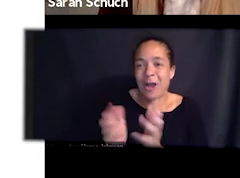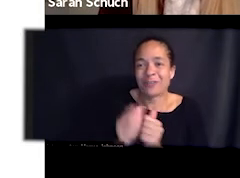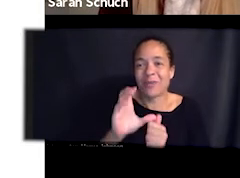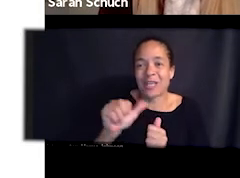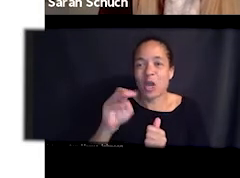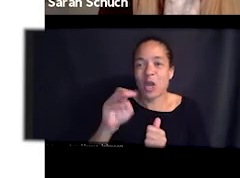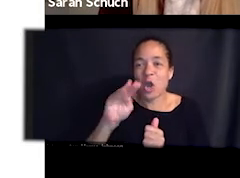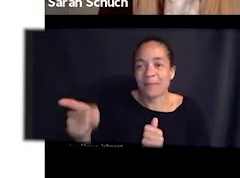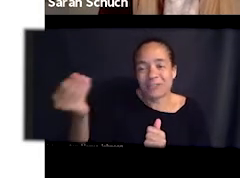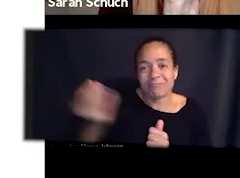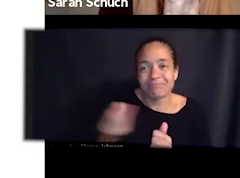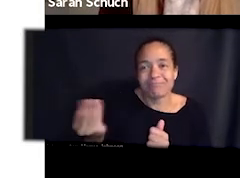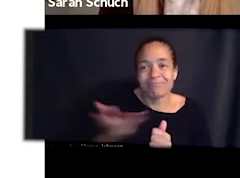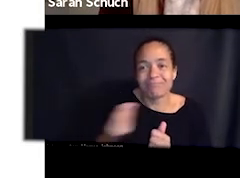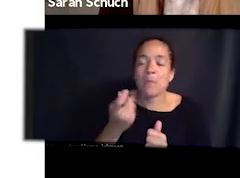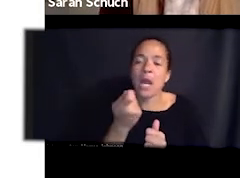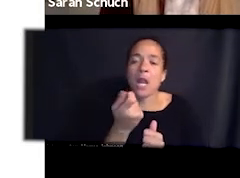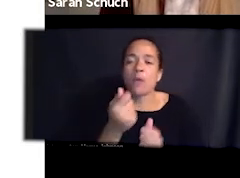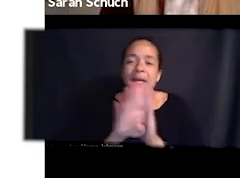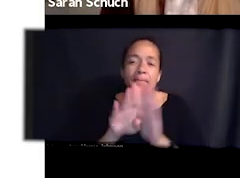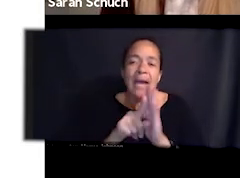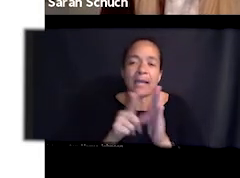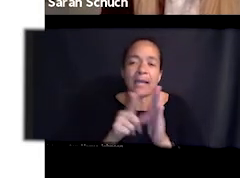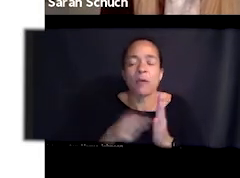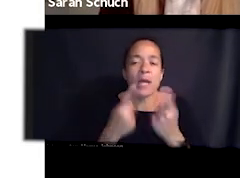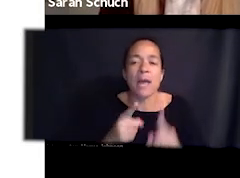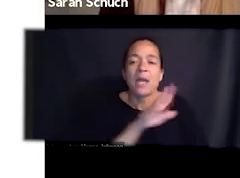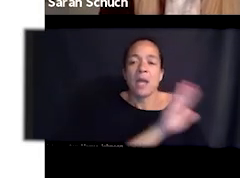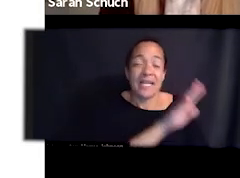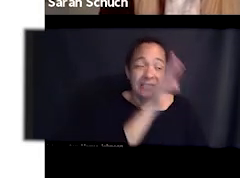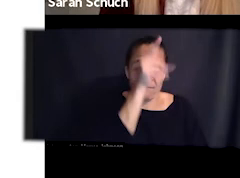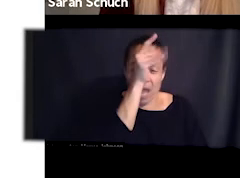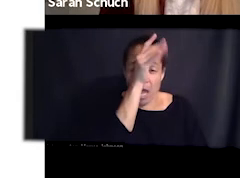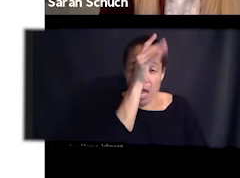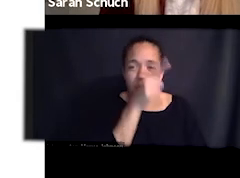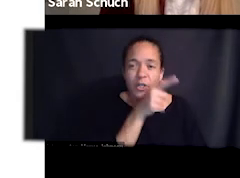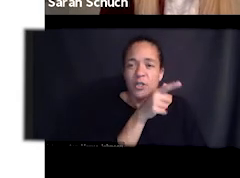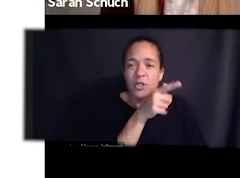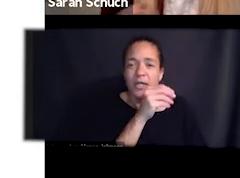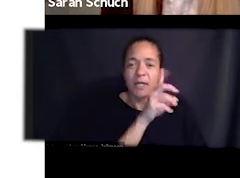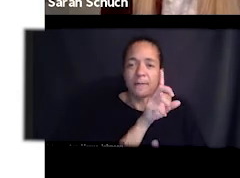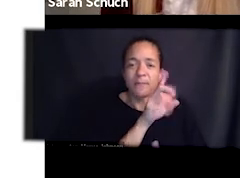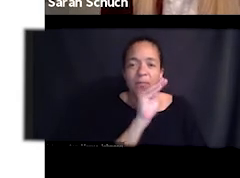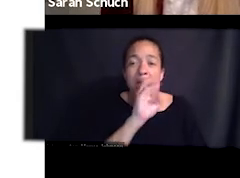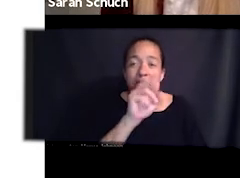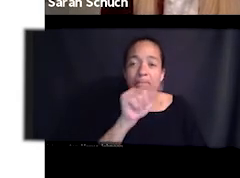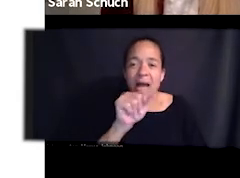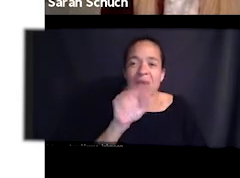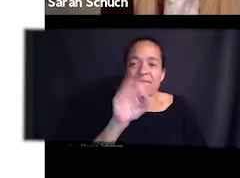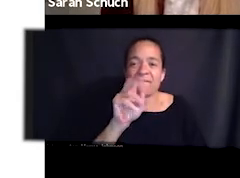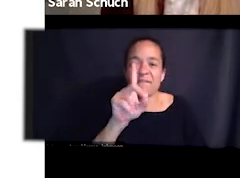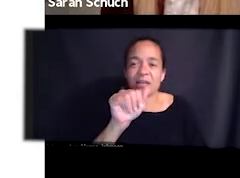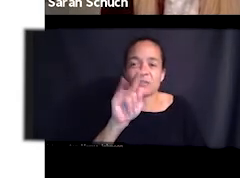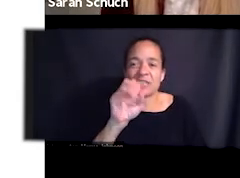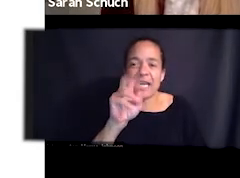little bit of a background, it was just shortly after his father and longtime Mott Foundation leader passed away. So you'll get a little